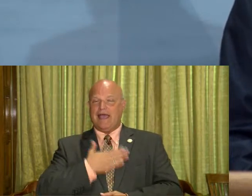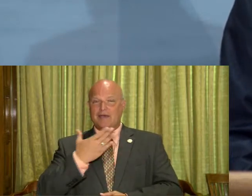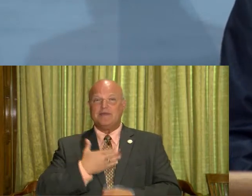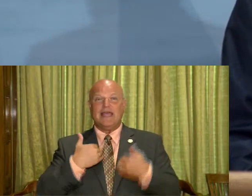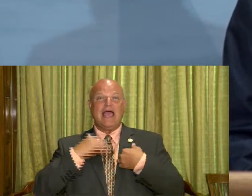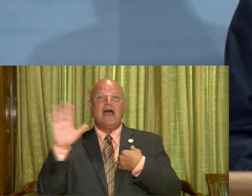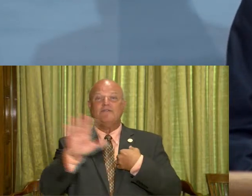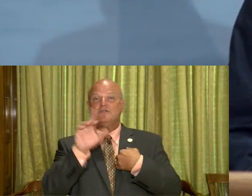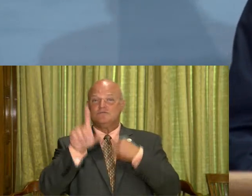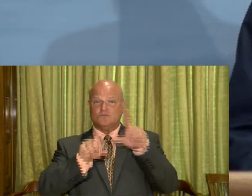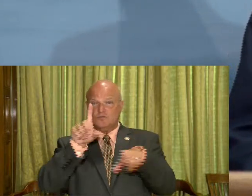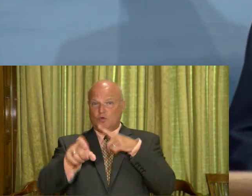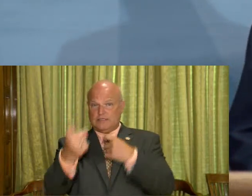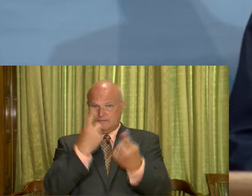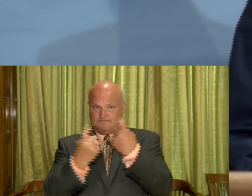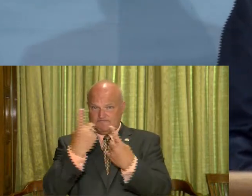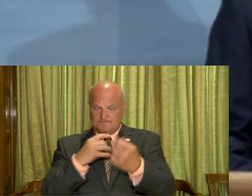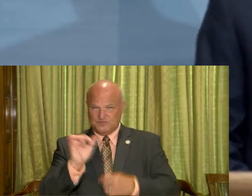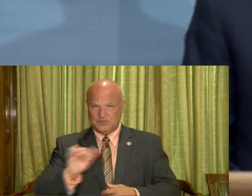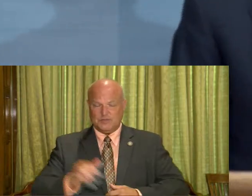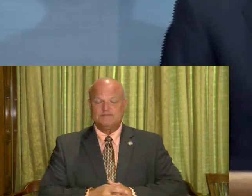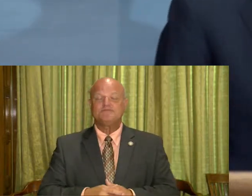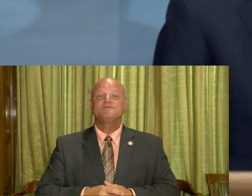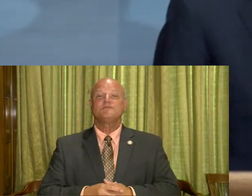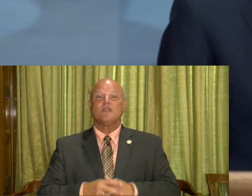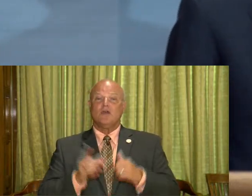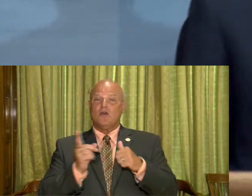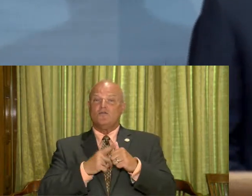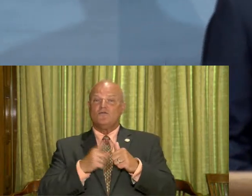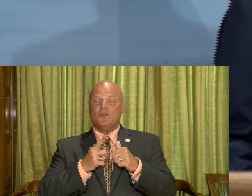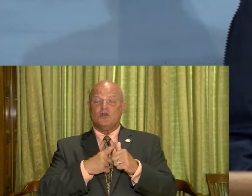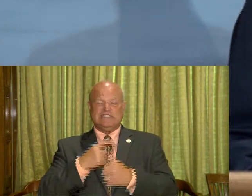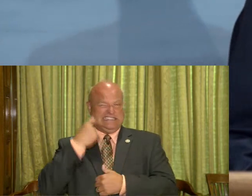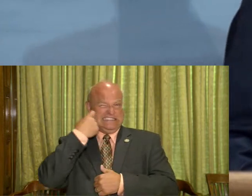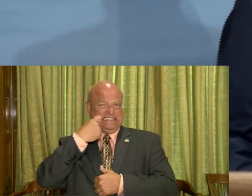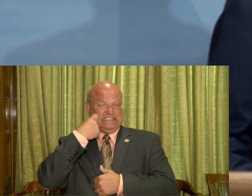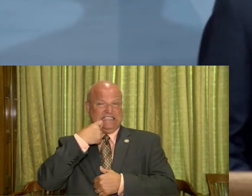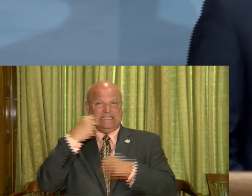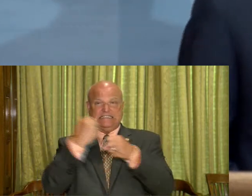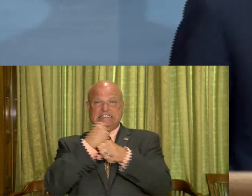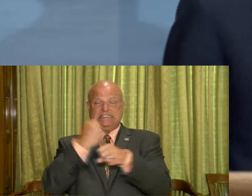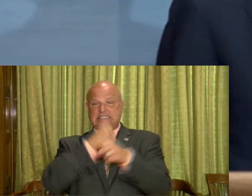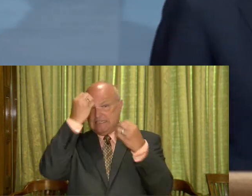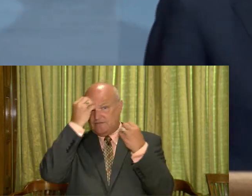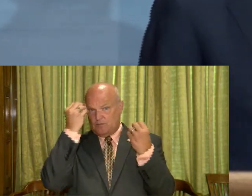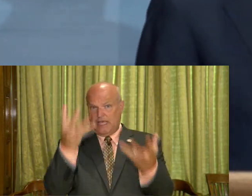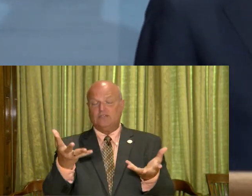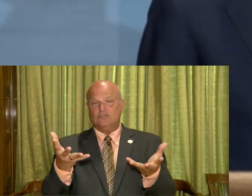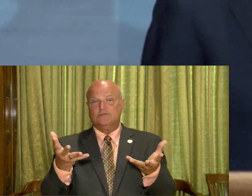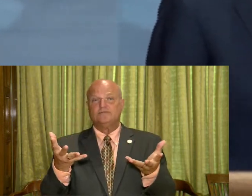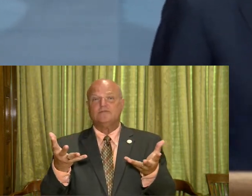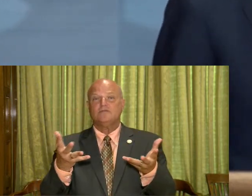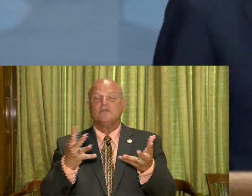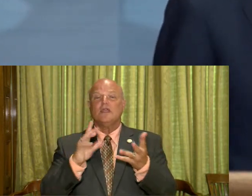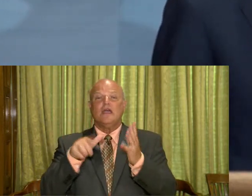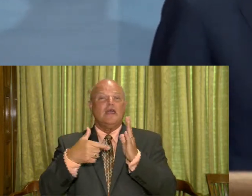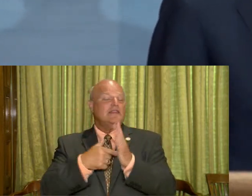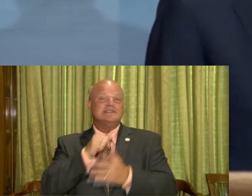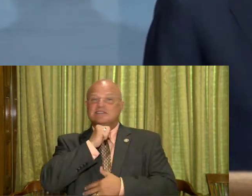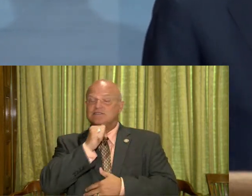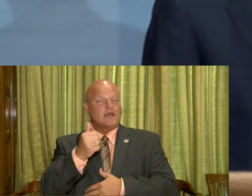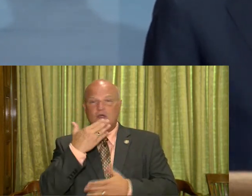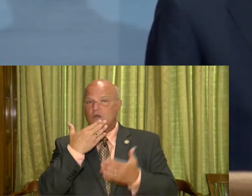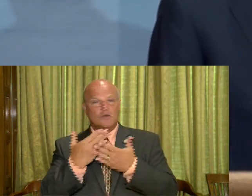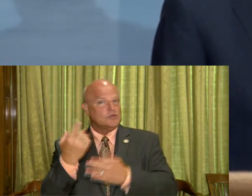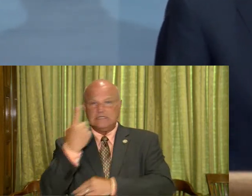your questions. First, let's look at the latest statistical information. This is not a good